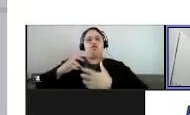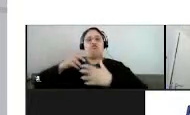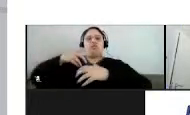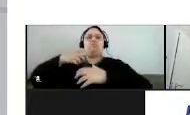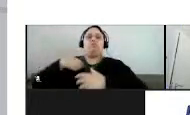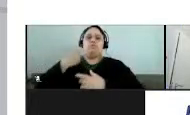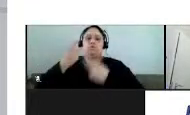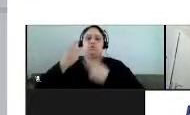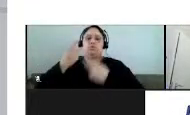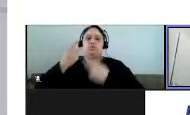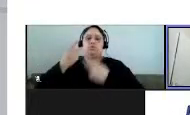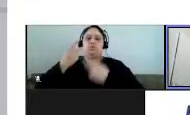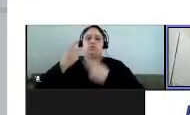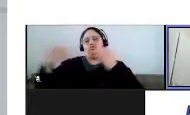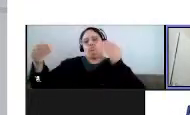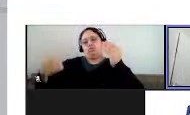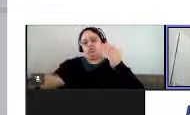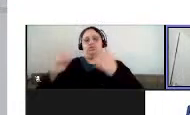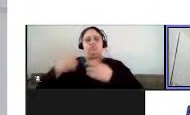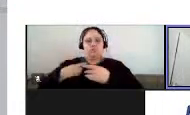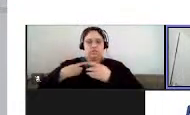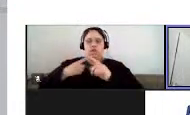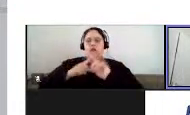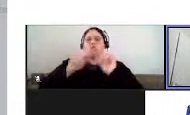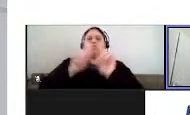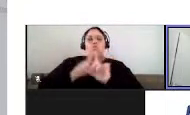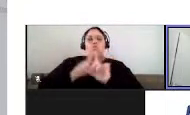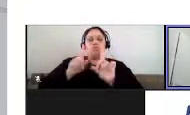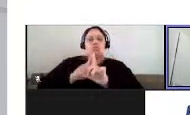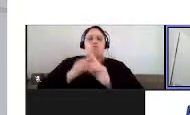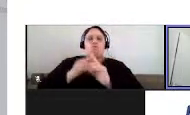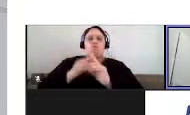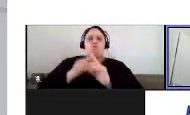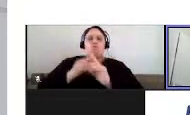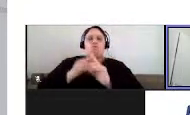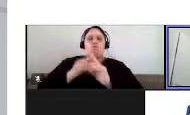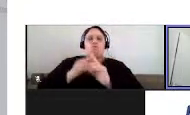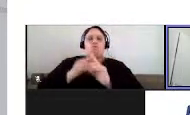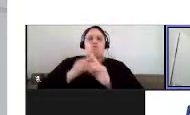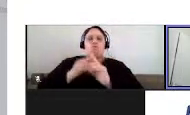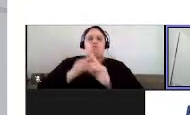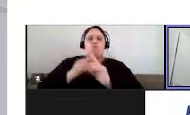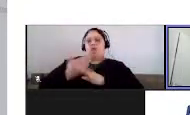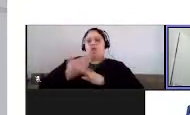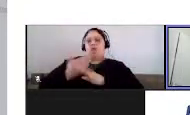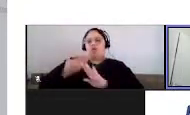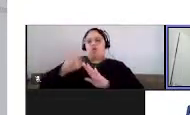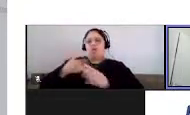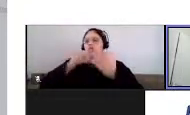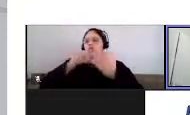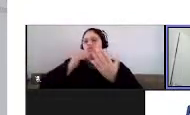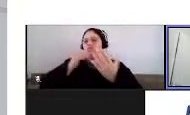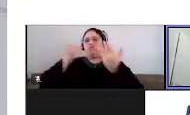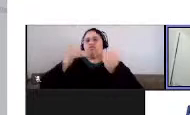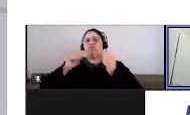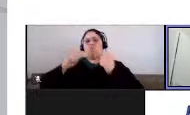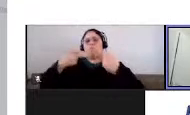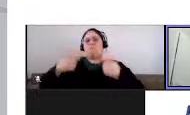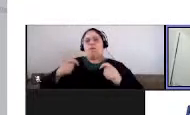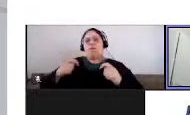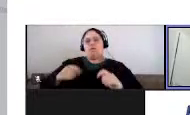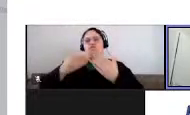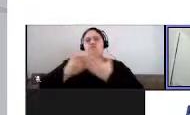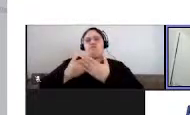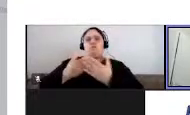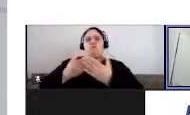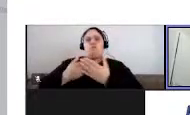not budgeted for, as well as the earlier than anticipated payment of